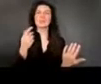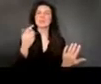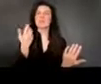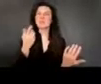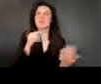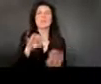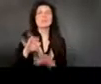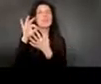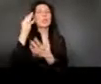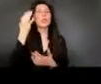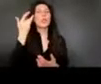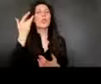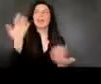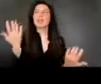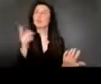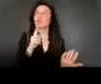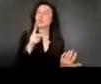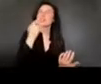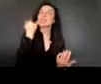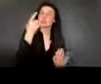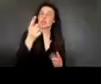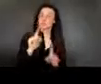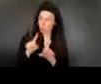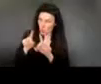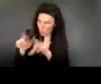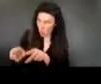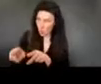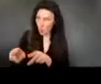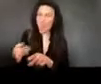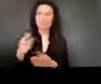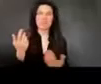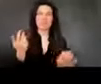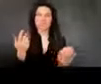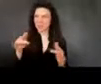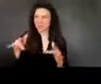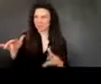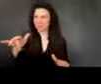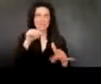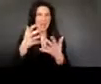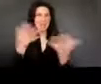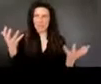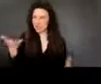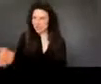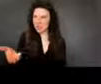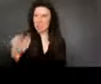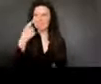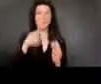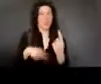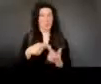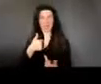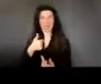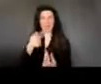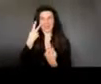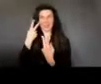it, the direction I encountered it from didn't give a sense of where it is contextually in